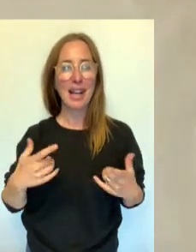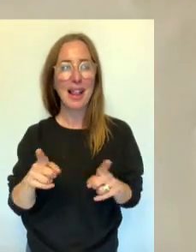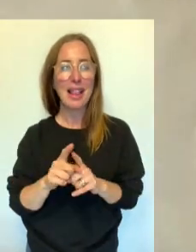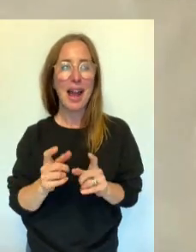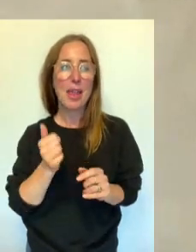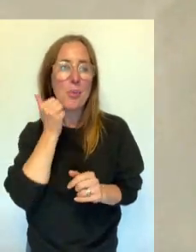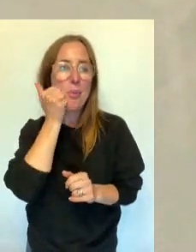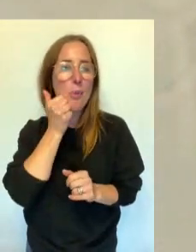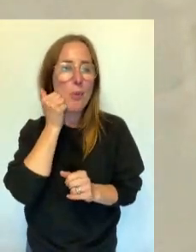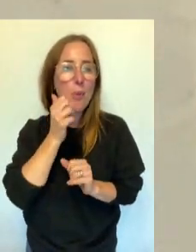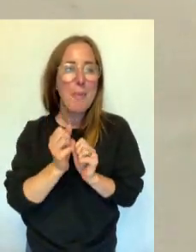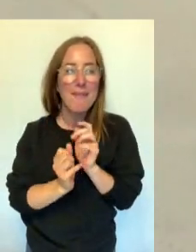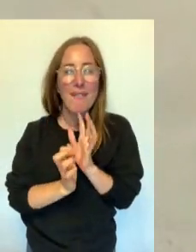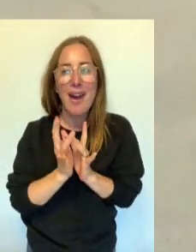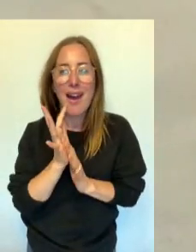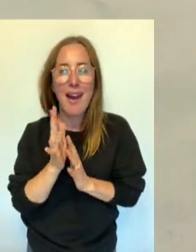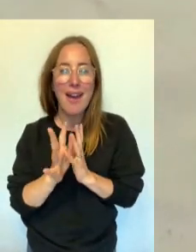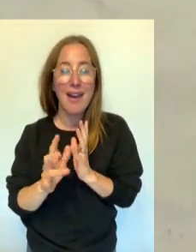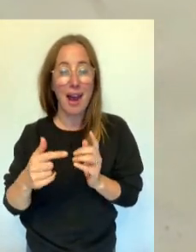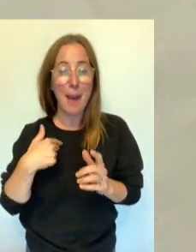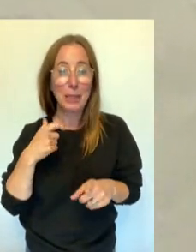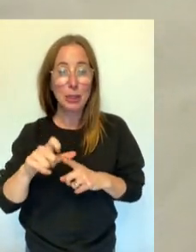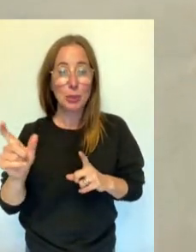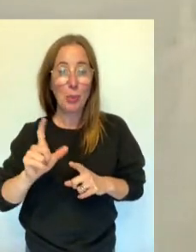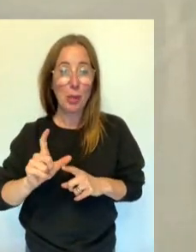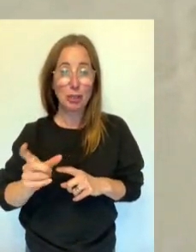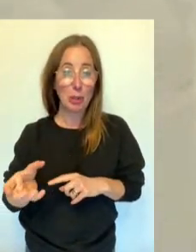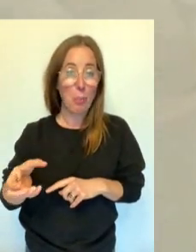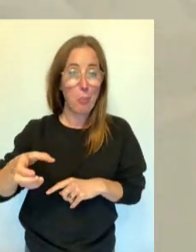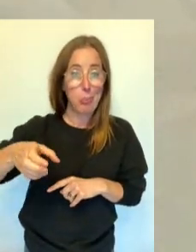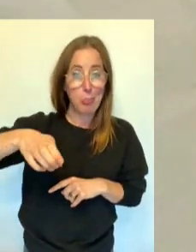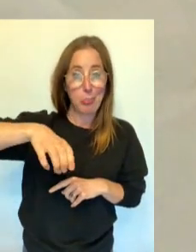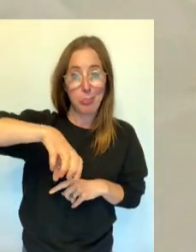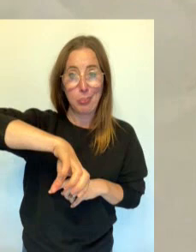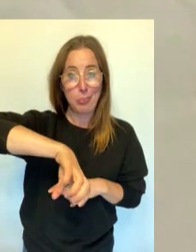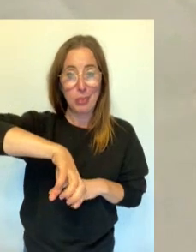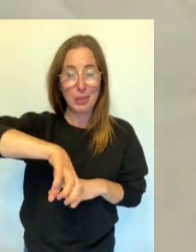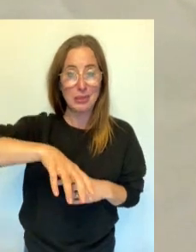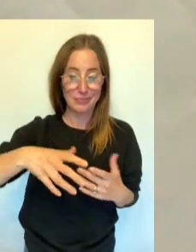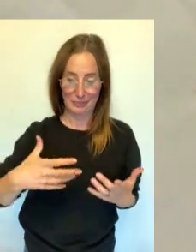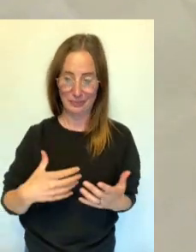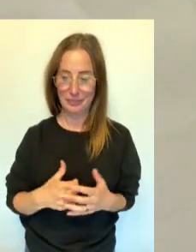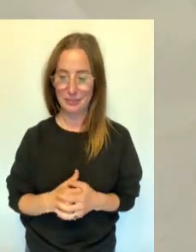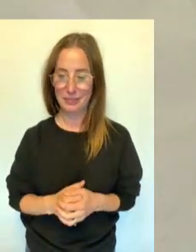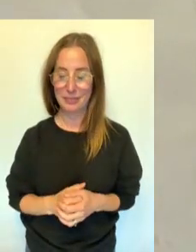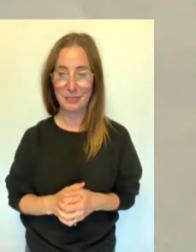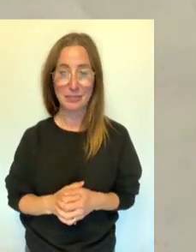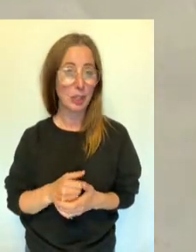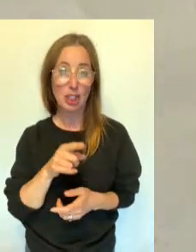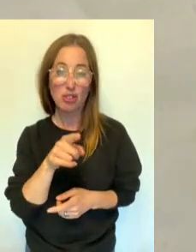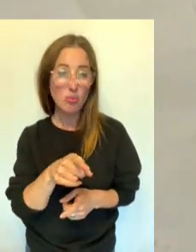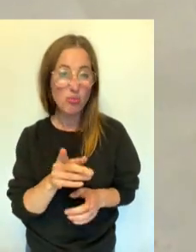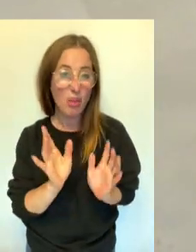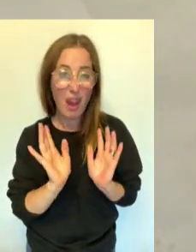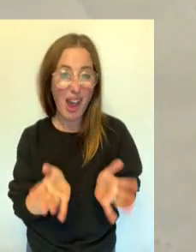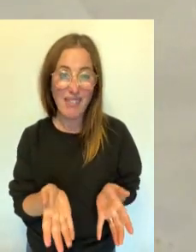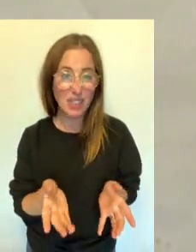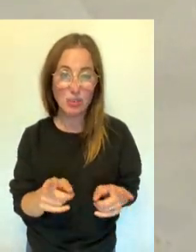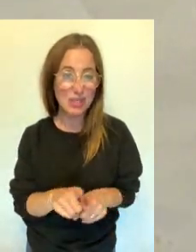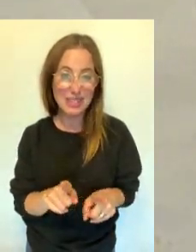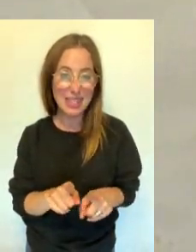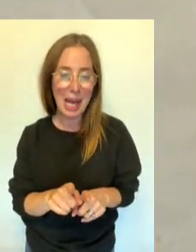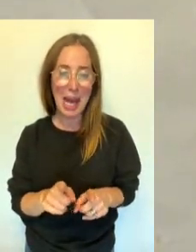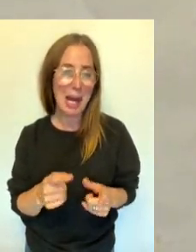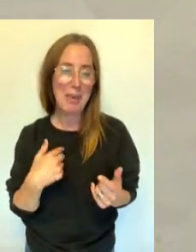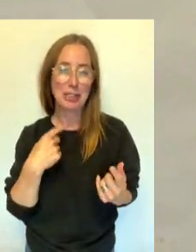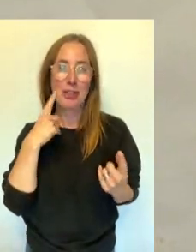effect, I'm actually going to literally pour it over the top. And you don't have to do this. This is just something that I literally just came